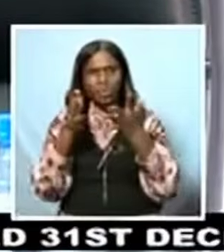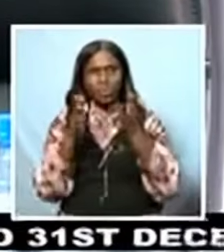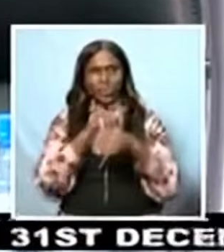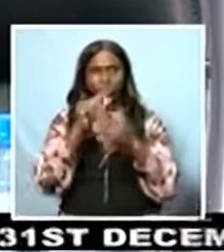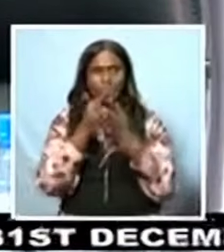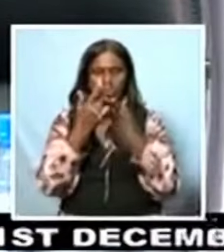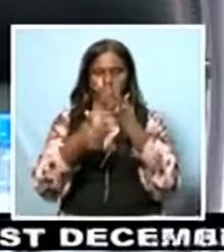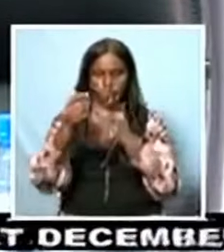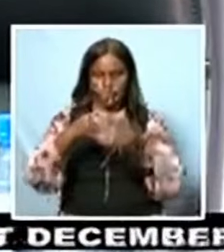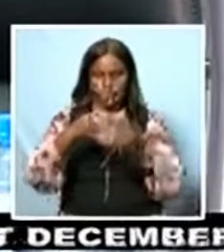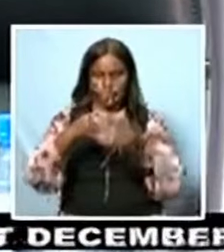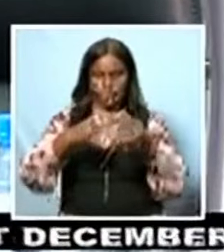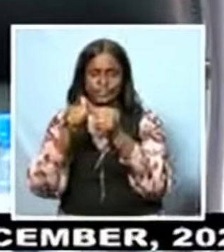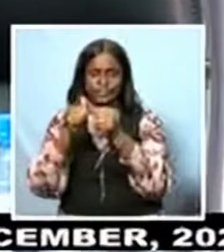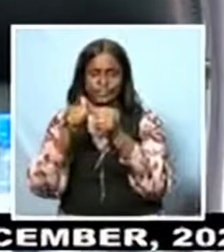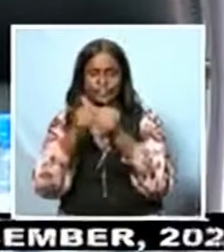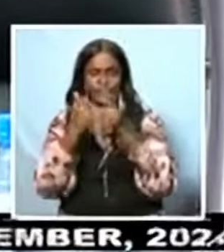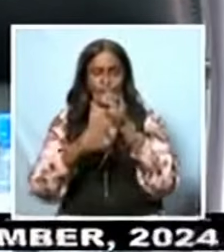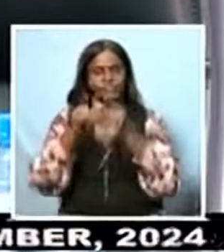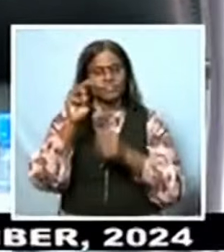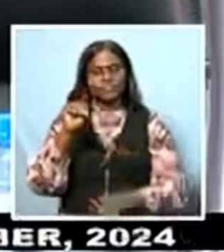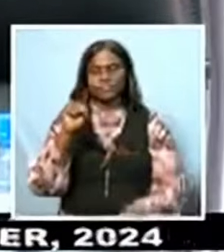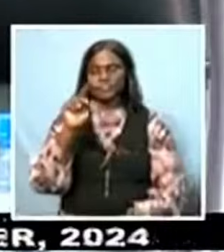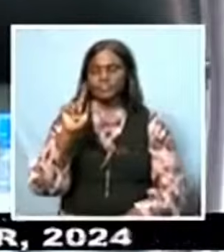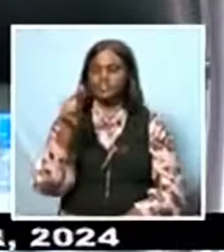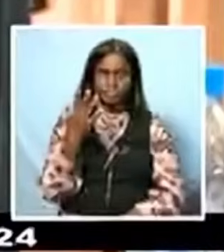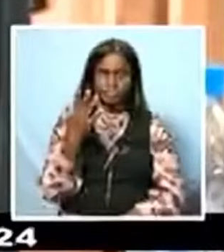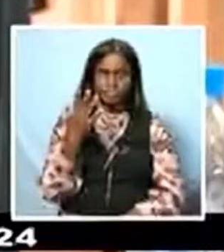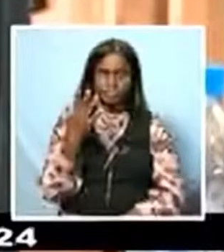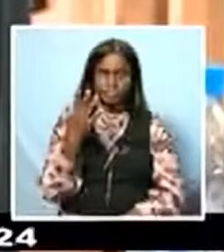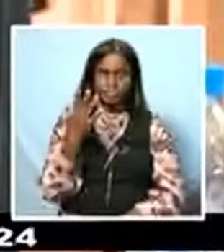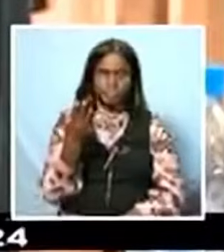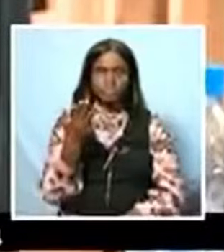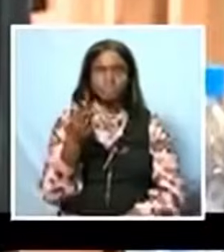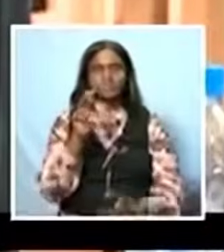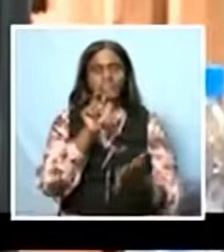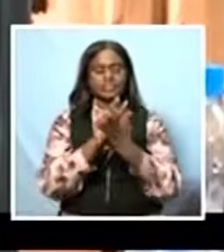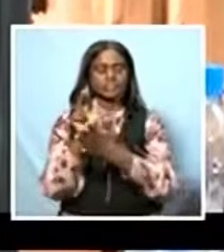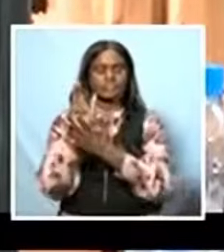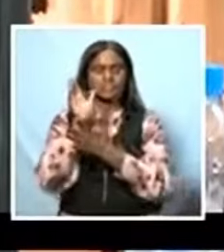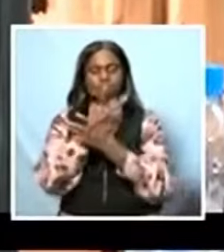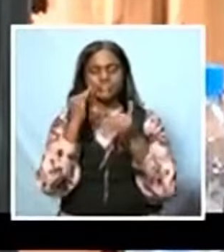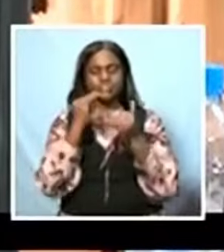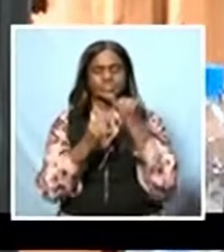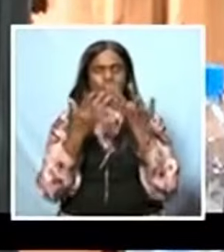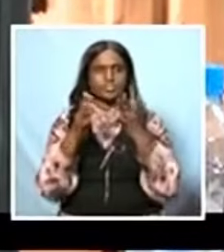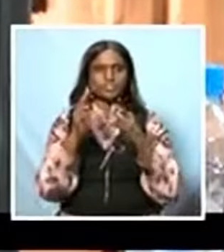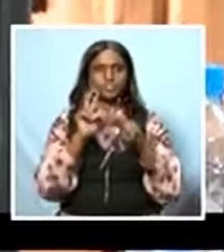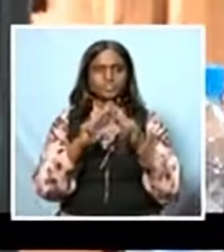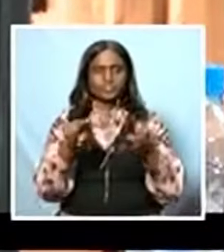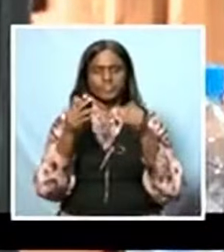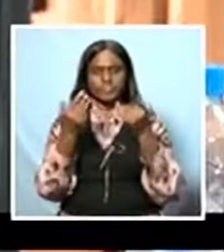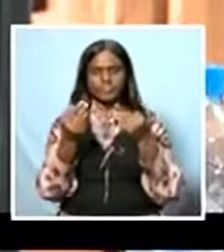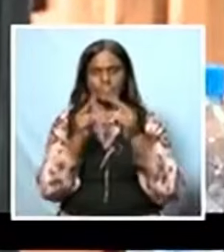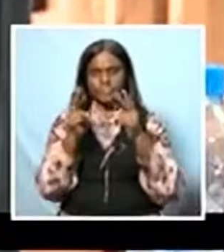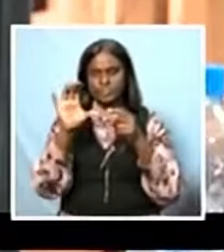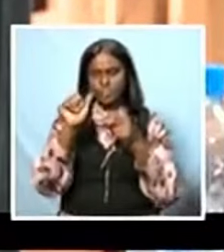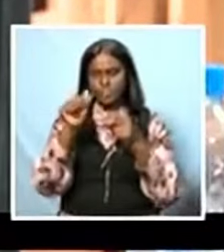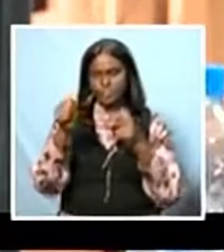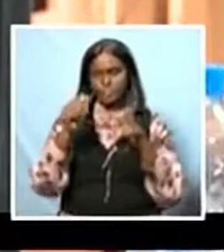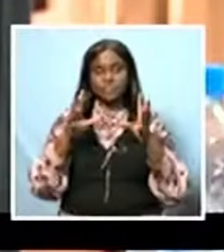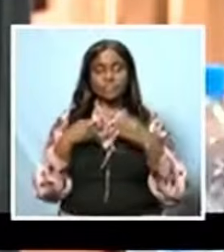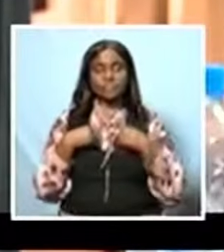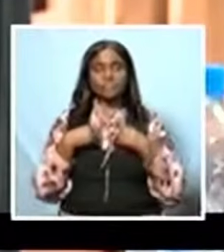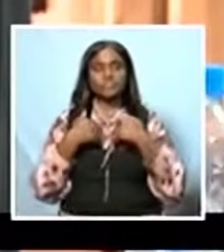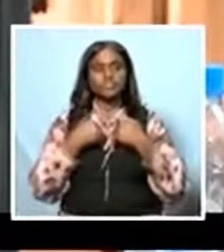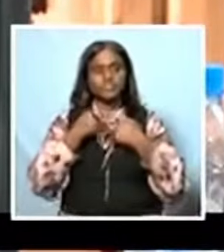the engagement with Minister of Local Government, the approvals, they have been done, Chair. Okay. Thank you. So, CS, are you also admitting that